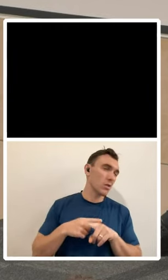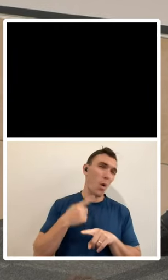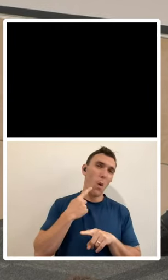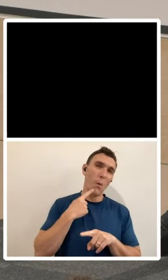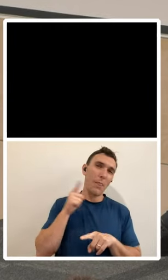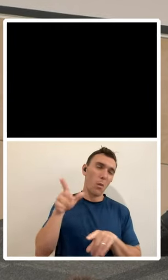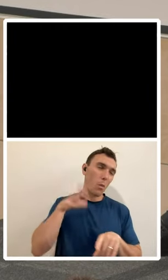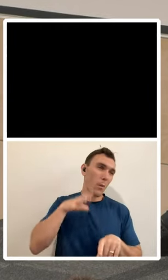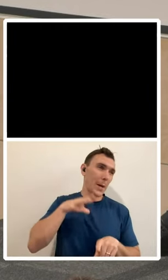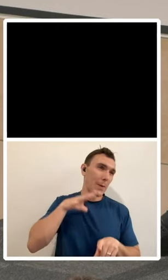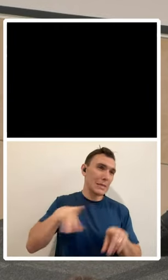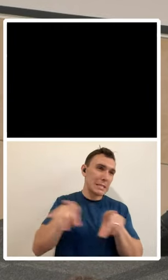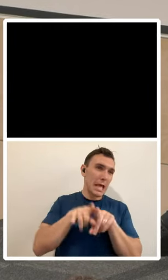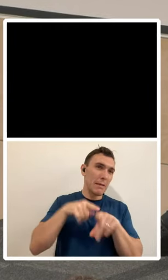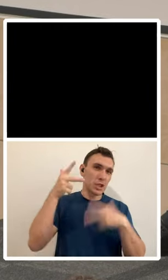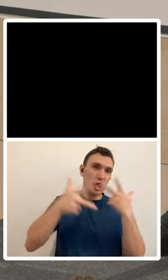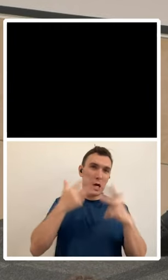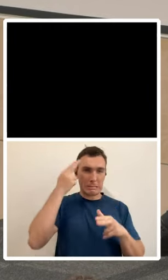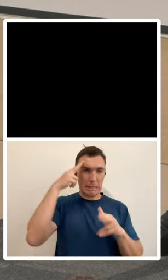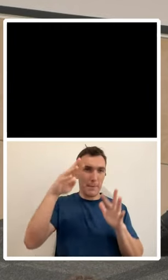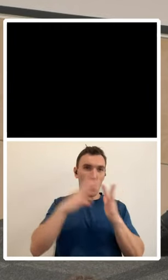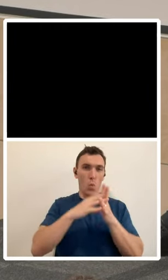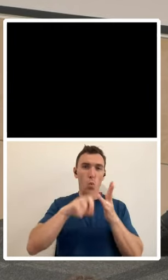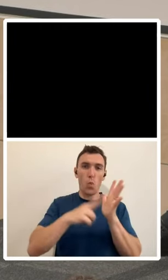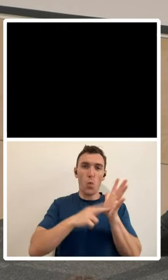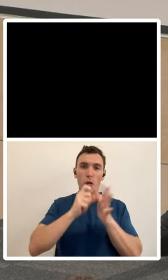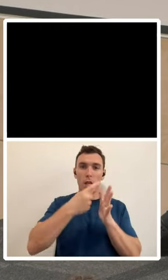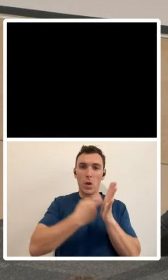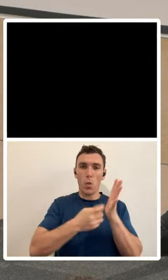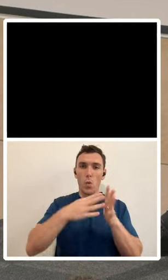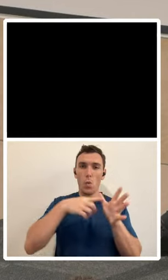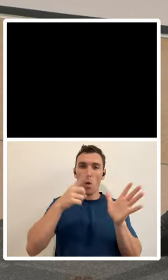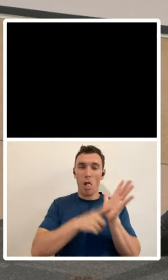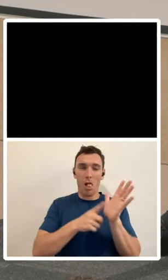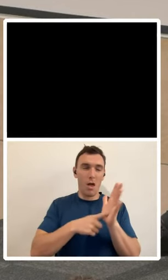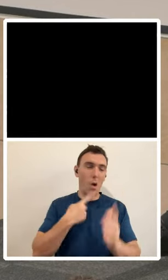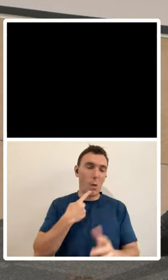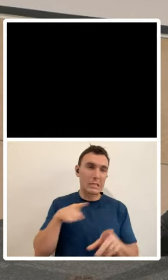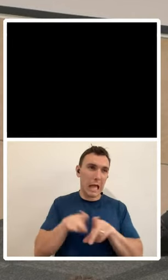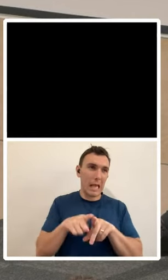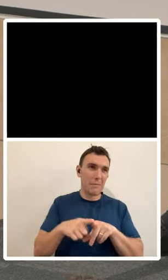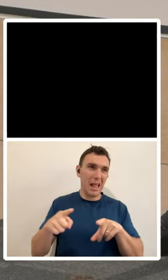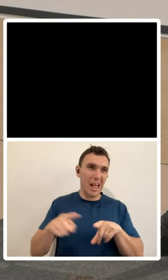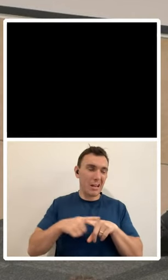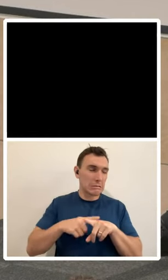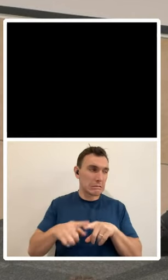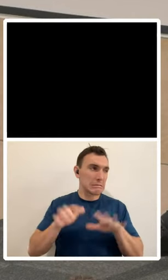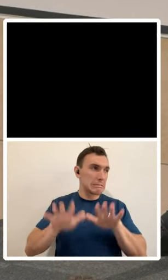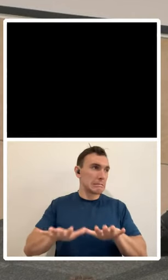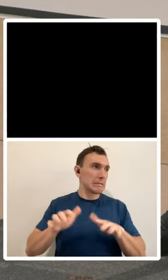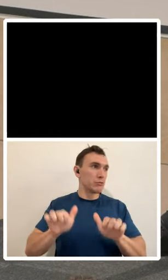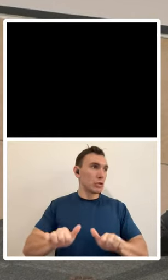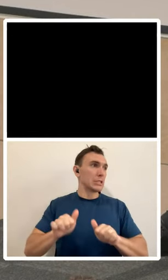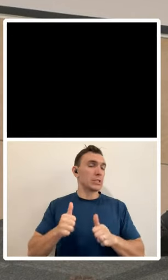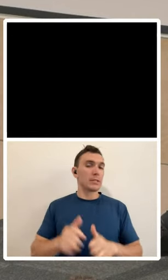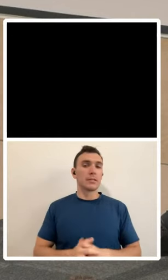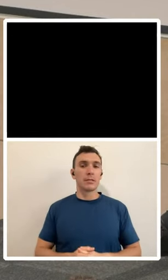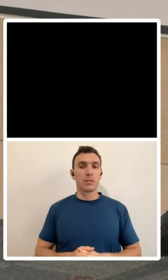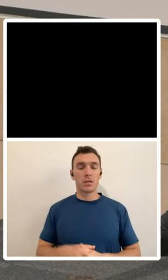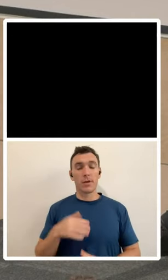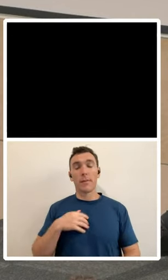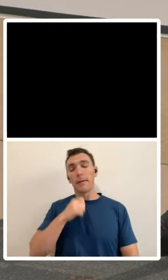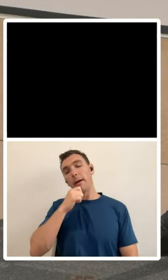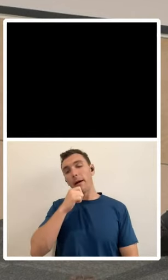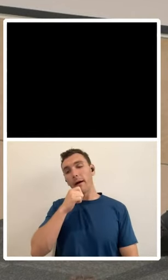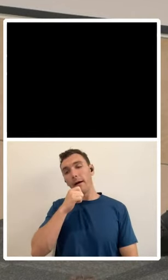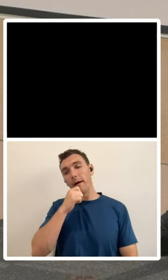And I went karaoke with a bunch of sort of maniac friends I'd made, and you go up and you sing Wonderwall, blah blah blah. You sit down and look quite depressed. And this old man, I remember like